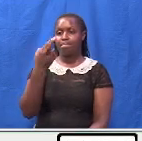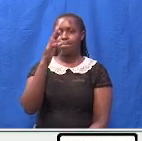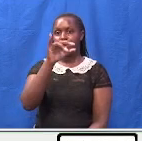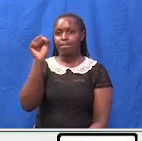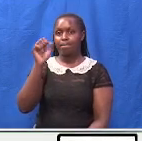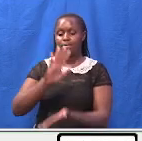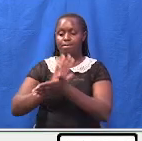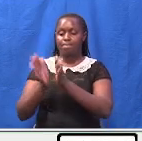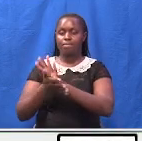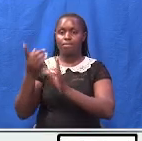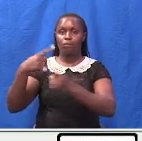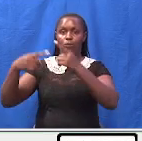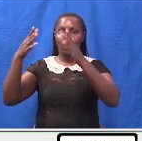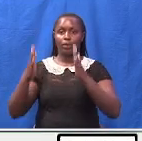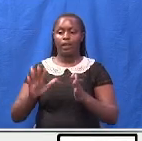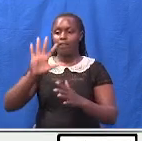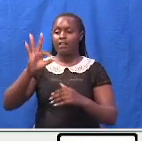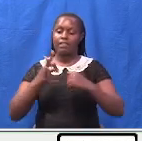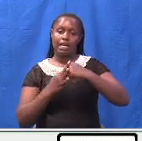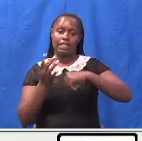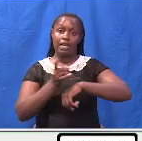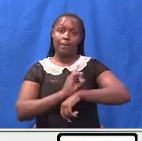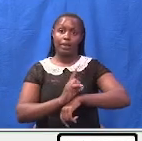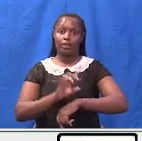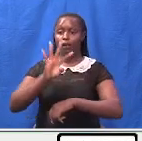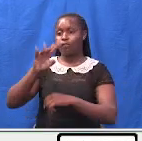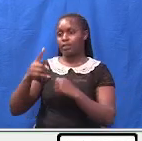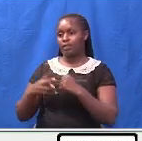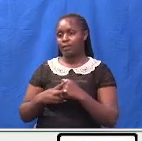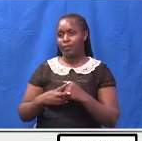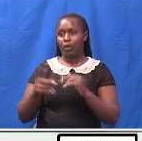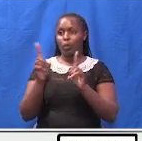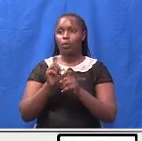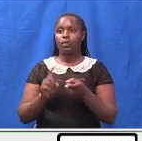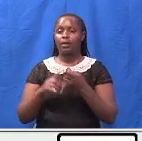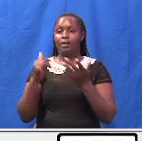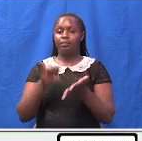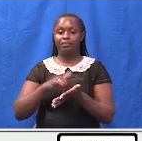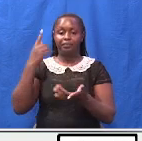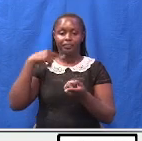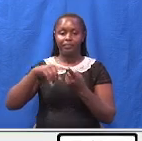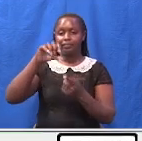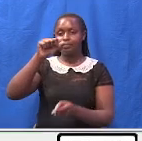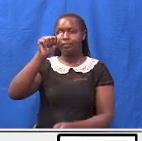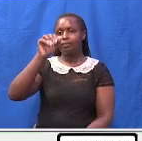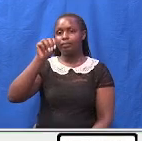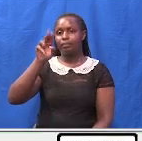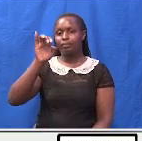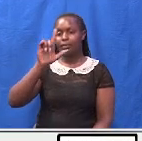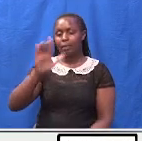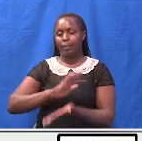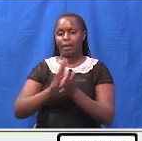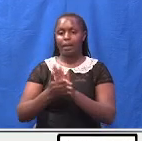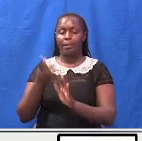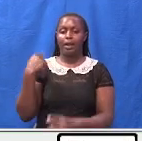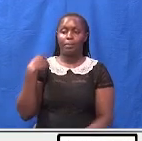Victory in 58 minutes 40 seconds, narrowly beating Australian brothers Noah Coos and Samuel Coos, who came second and third in a time